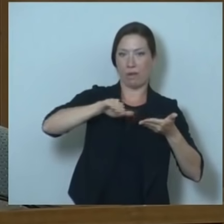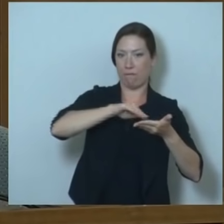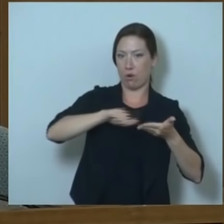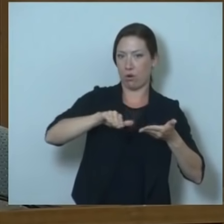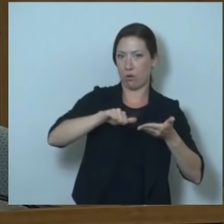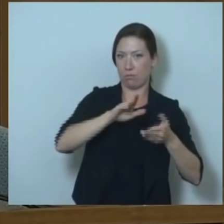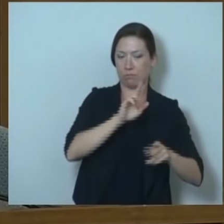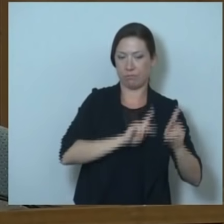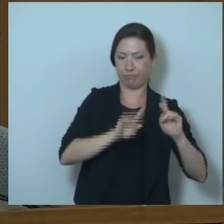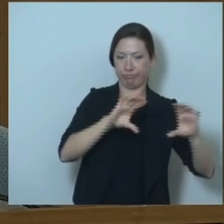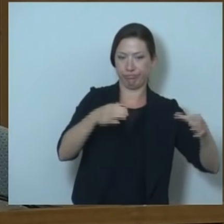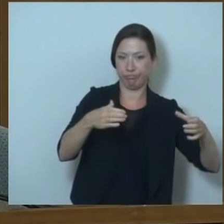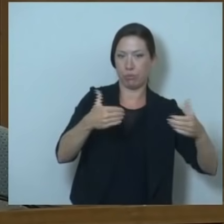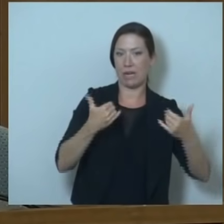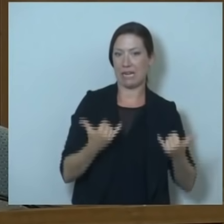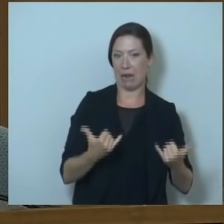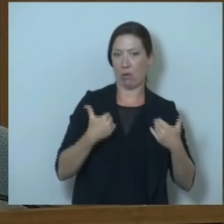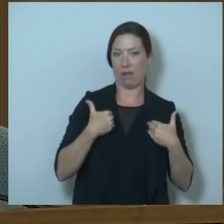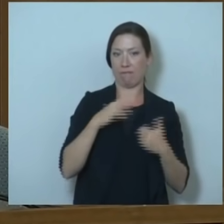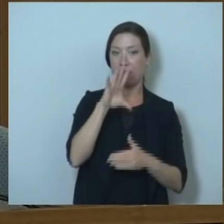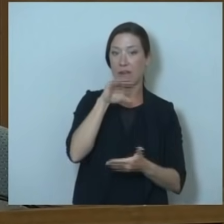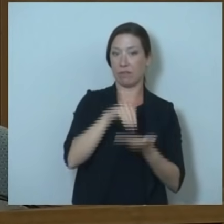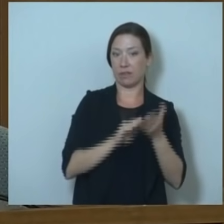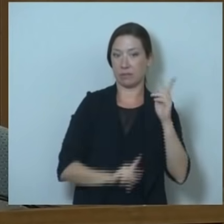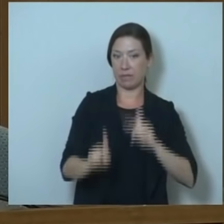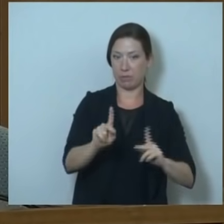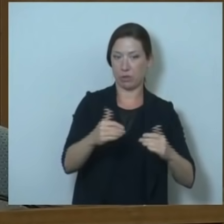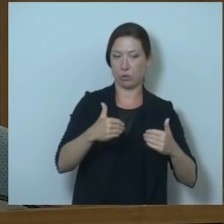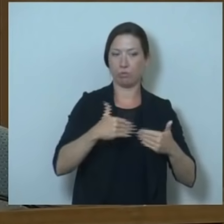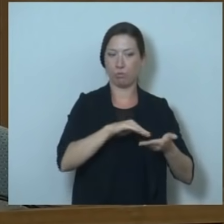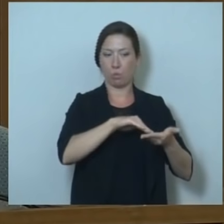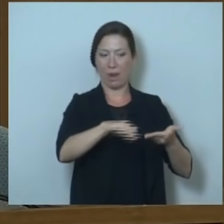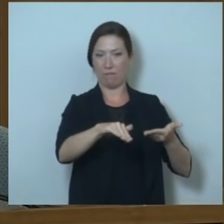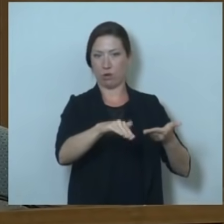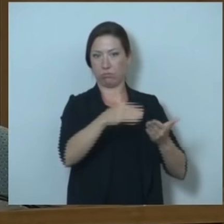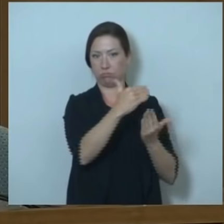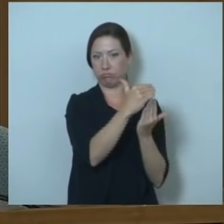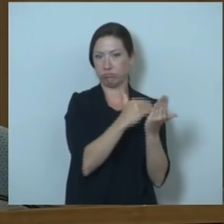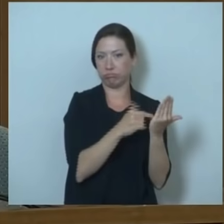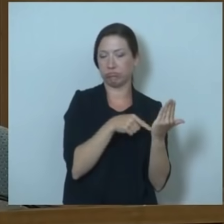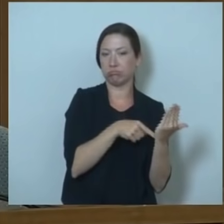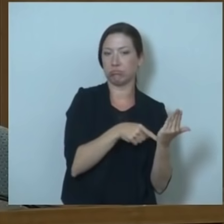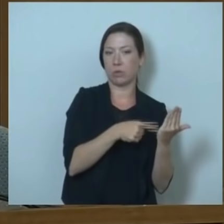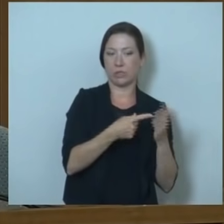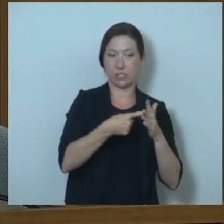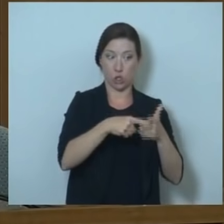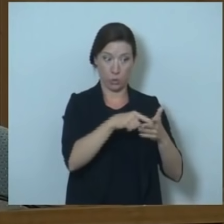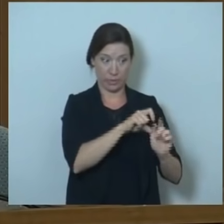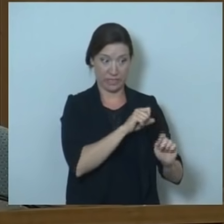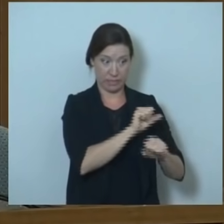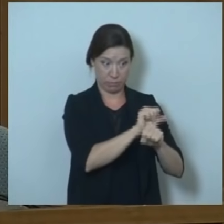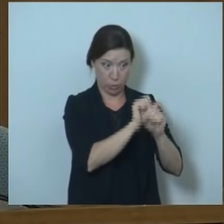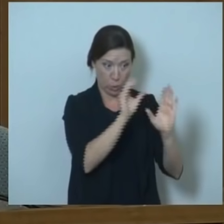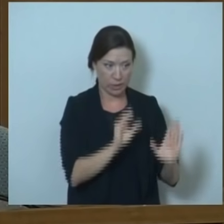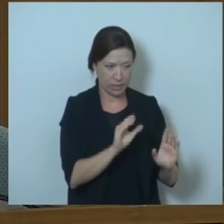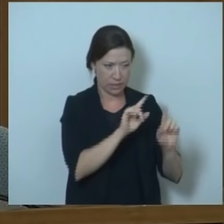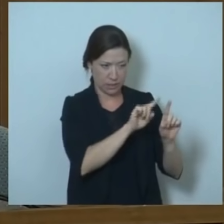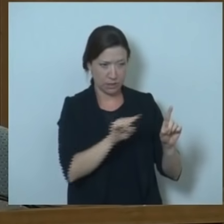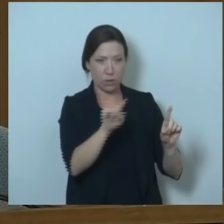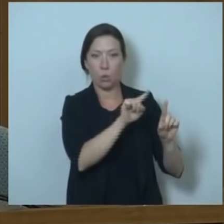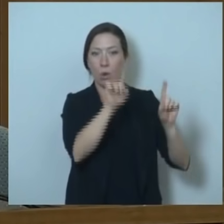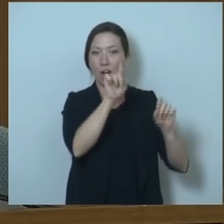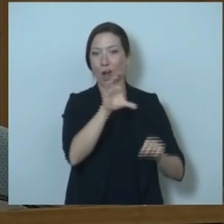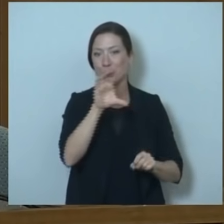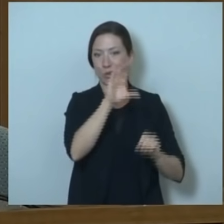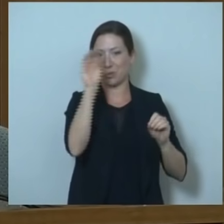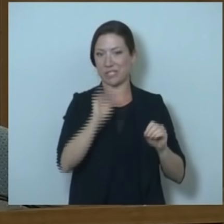people who are on our waiver, and we're beginning with staff. 100% of staff are being tested now. We are working